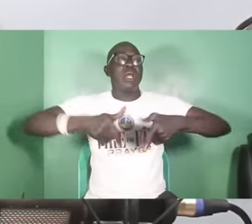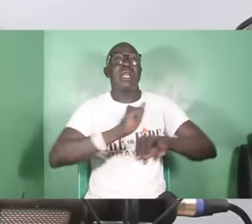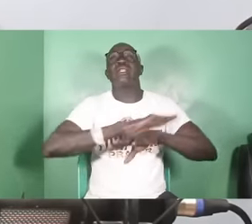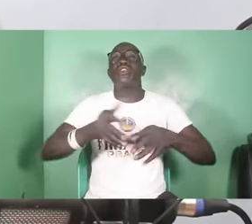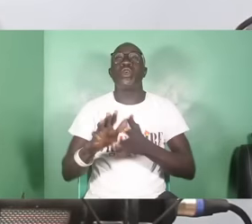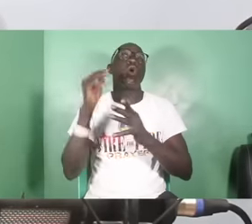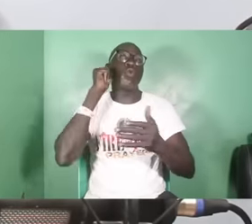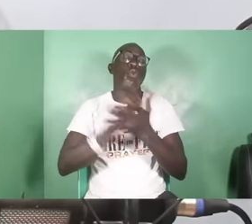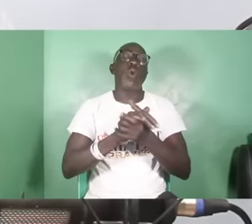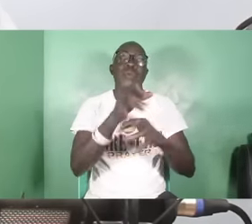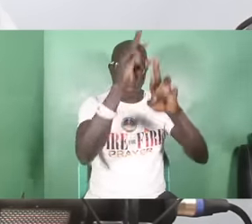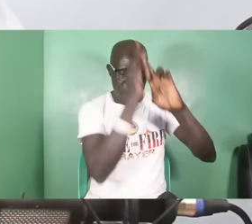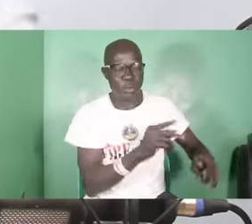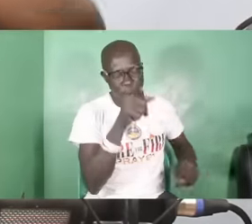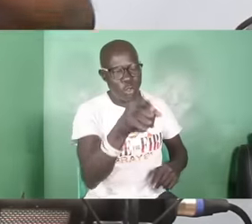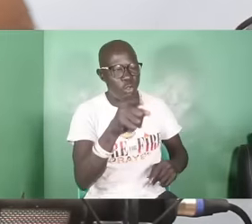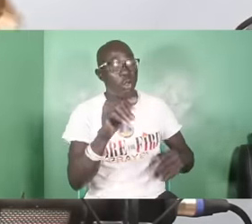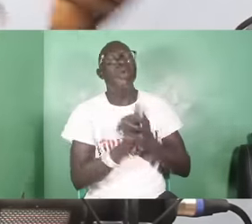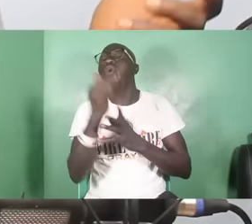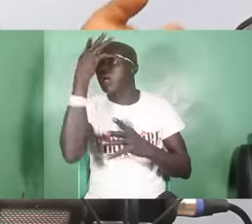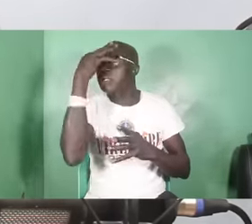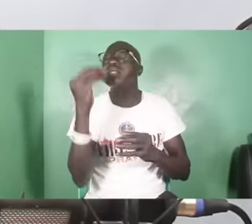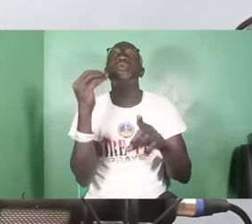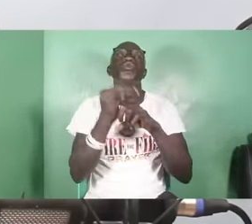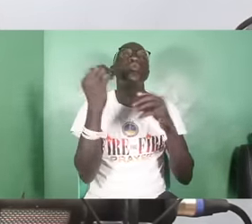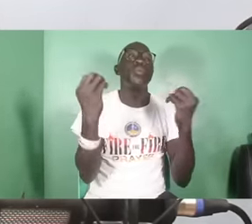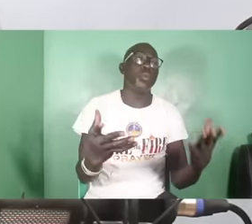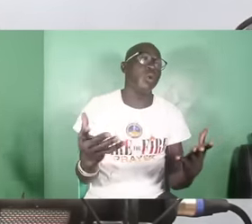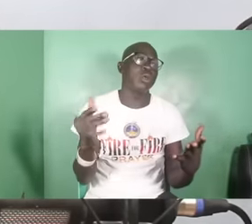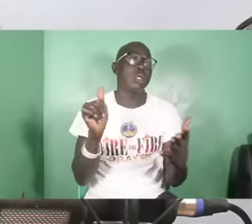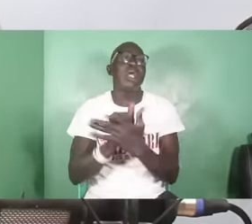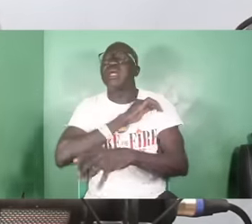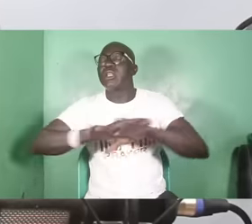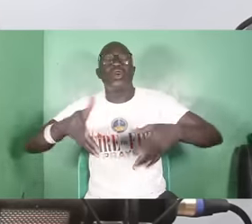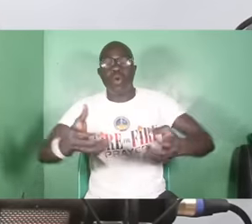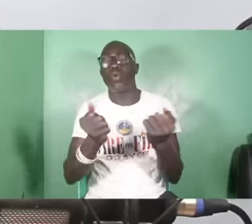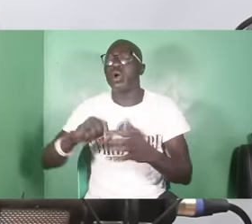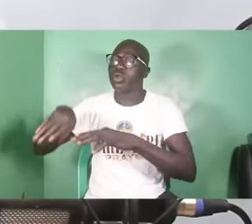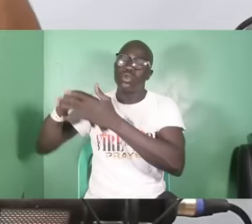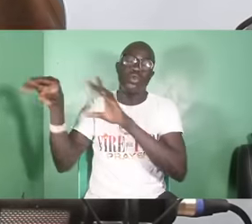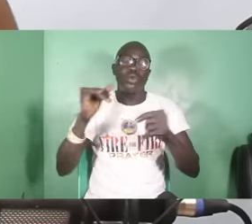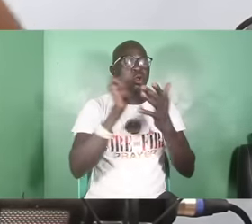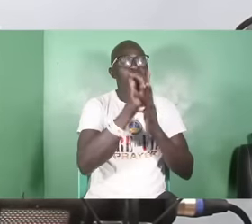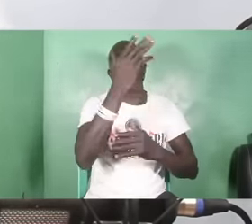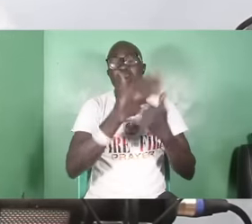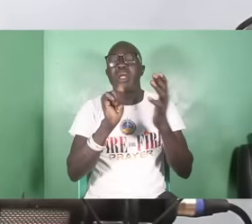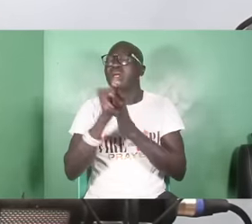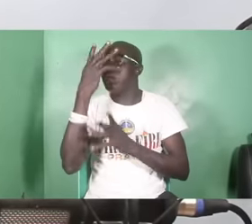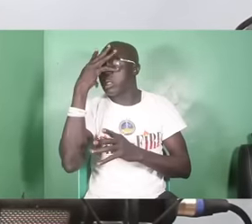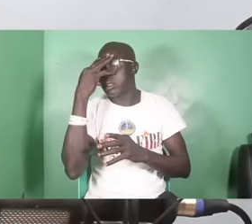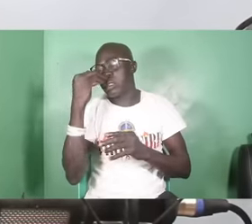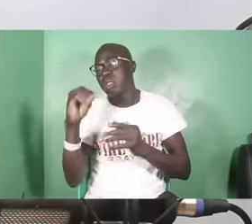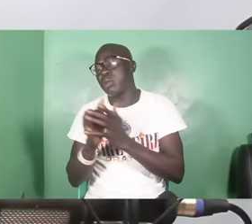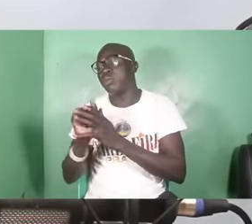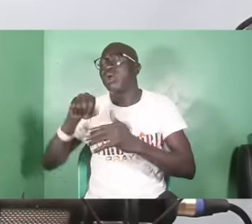e ko respect e mo make your wife not to bow for you o di sun ni lo You are sleeping in the spirit. Oh, you call casual here. You're able to fit your position. Soon.